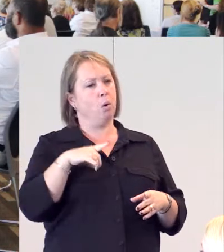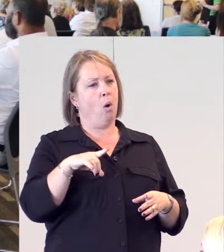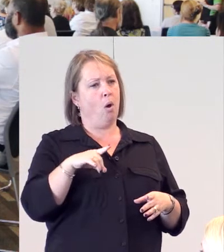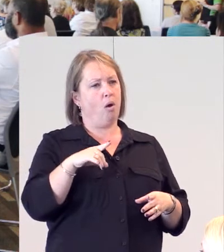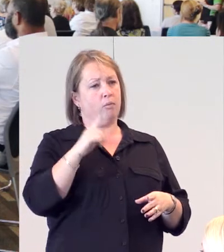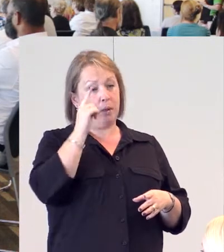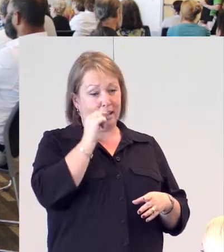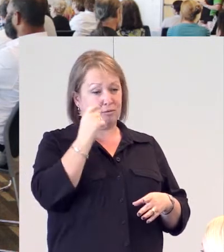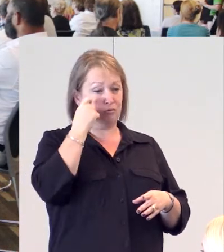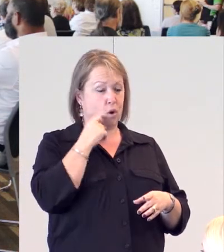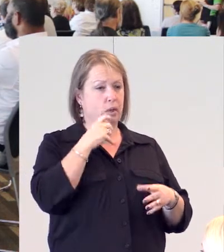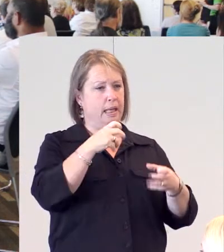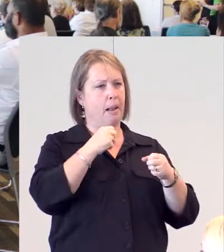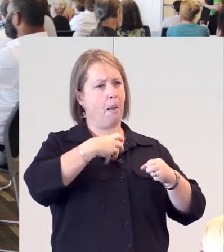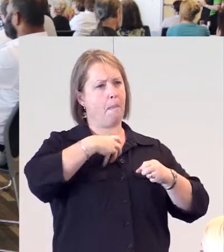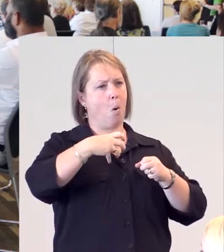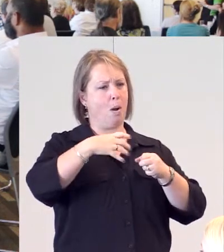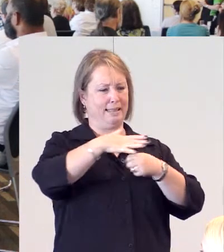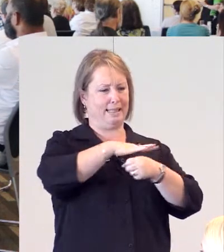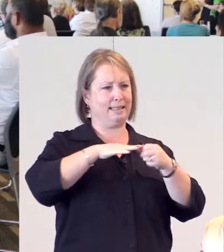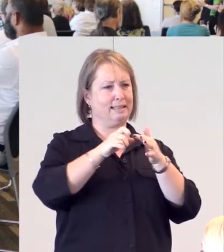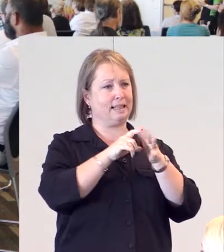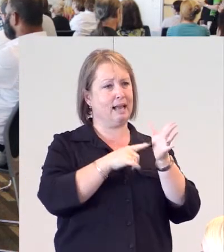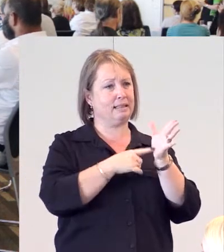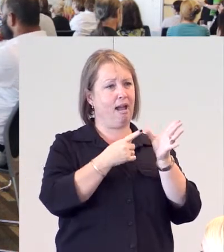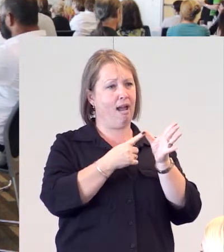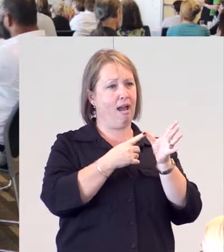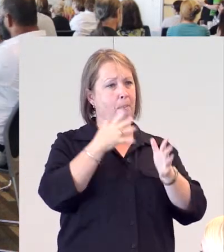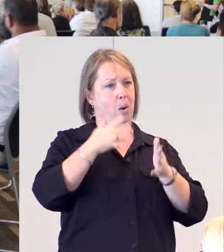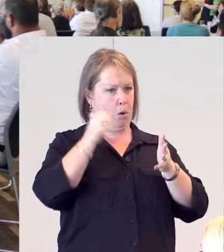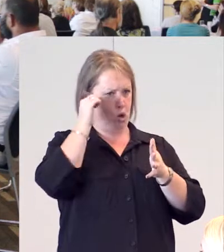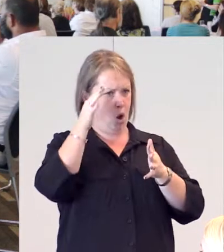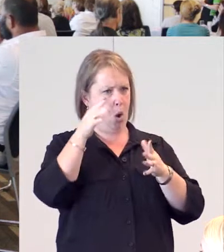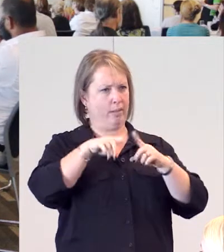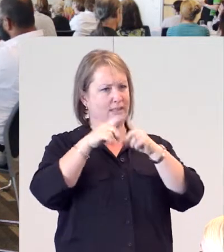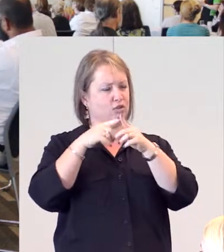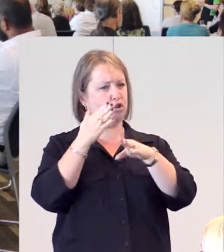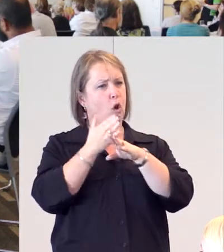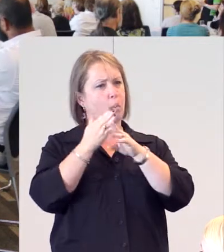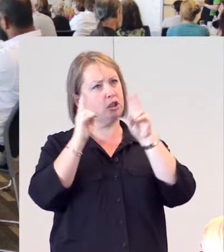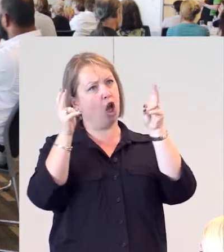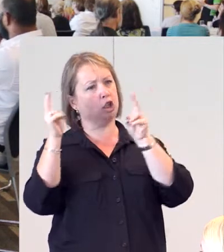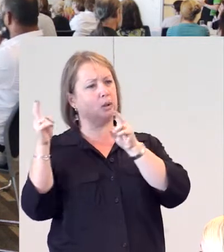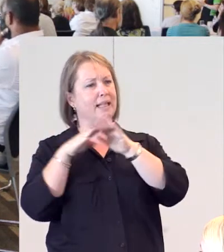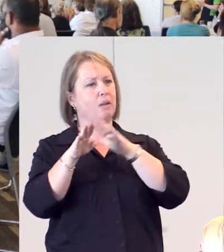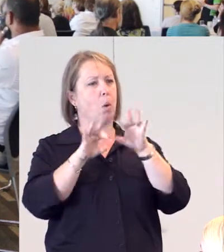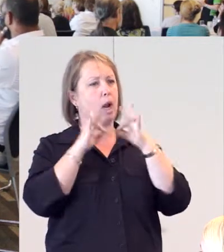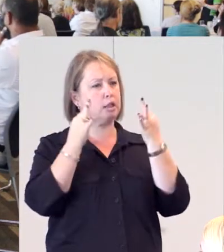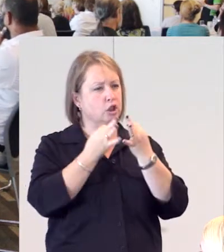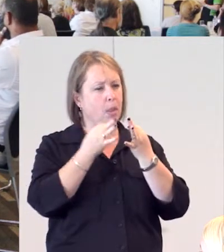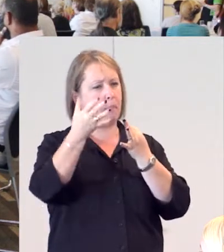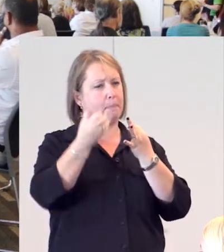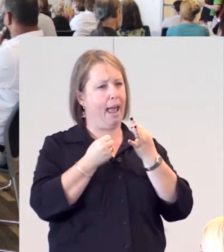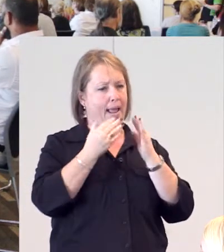more sector data and we actually know what these job titles are within the organisations and what the pay scales